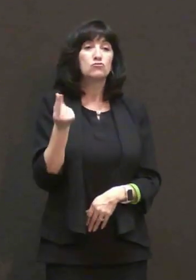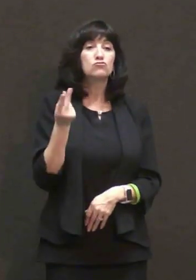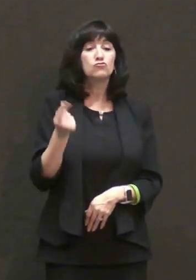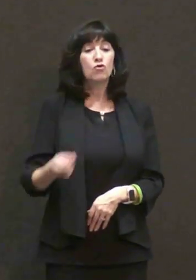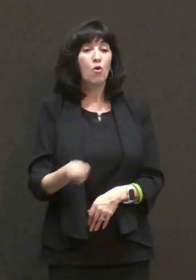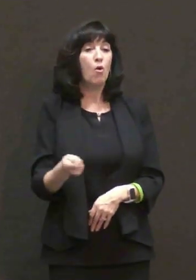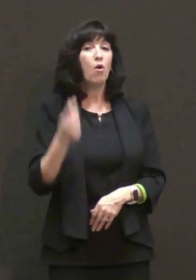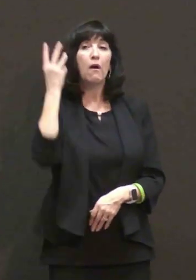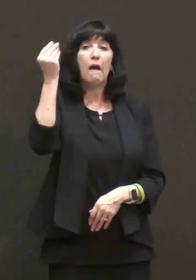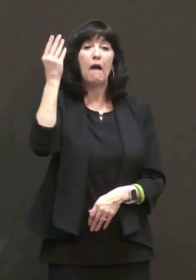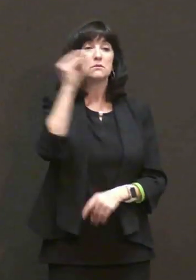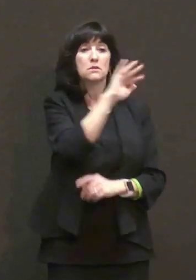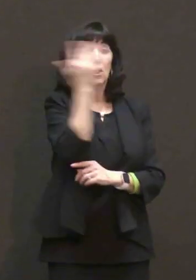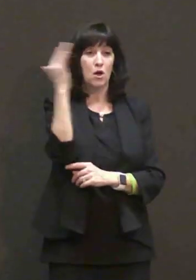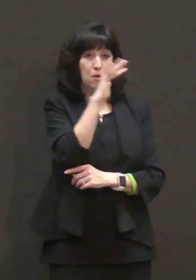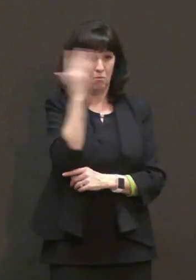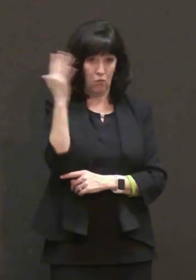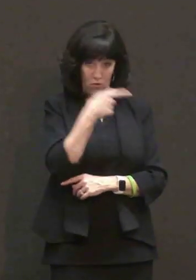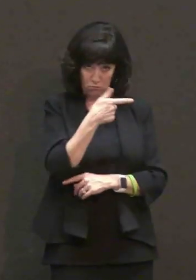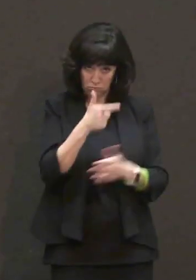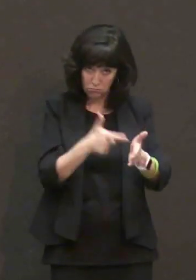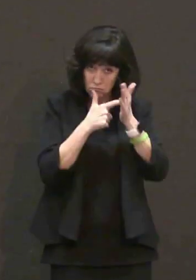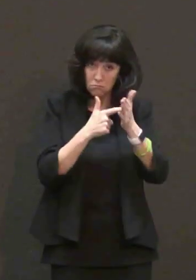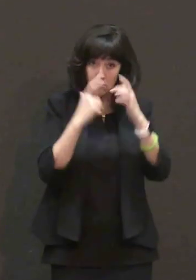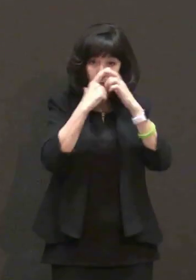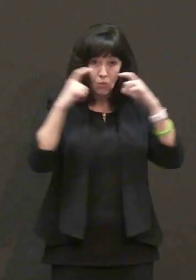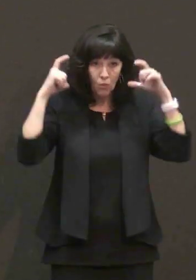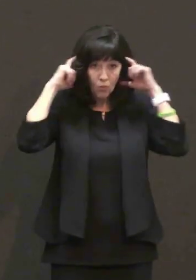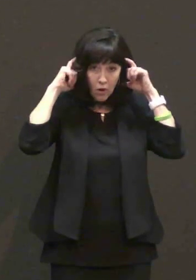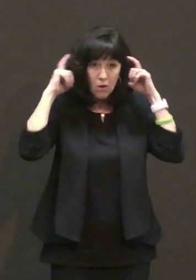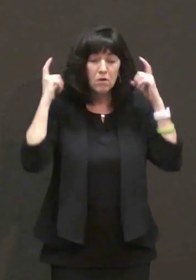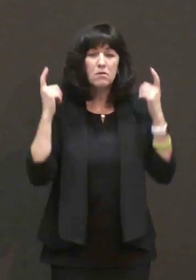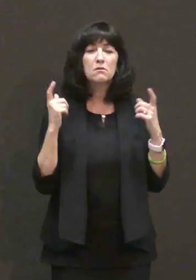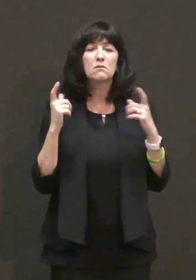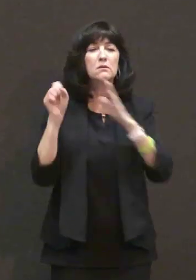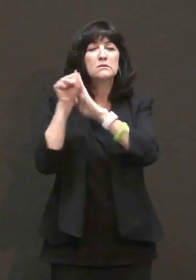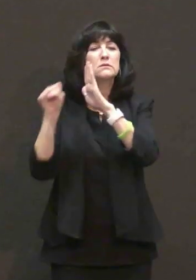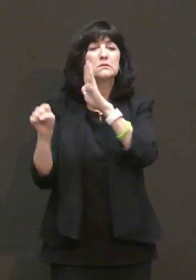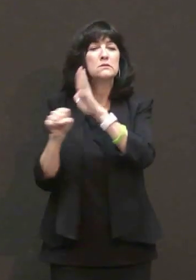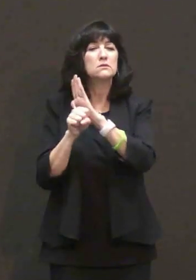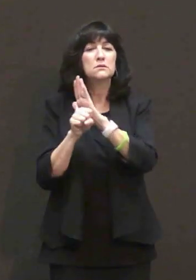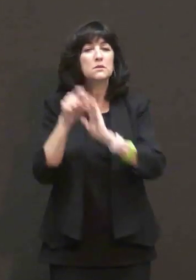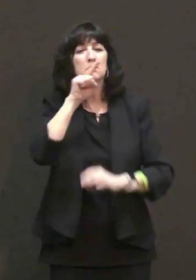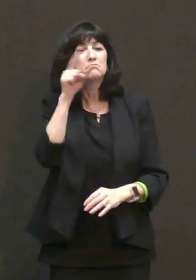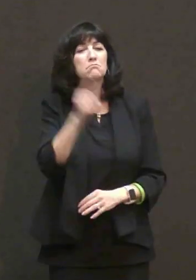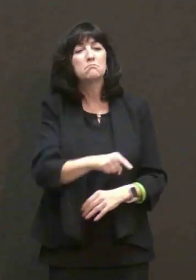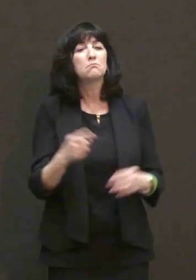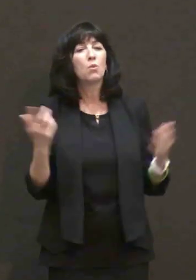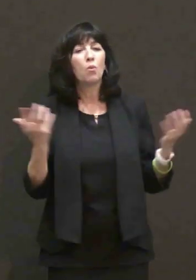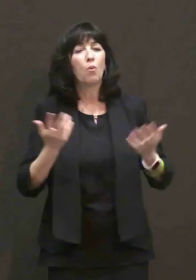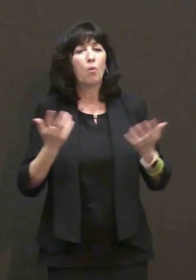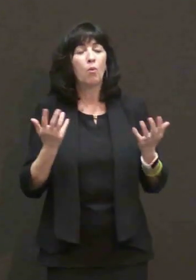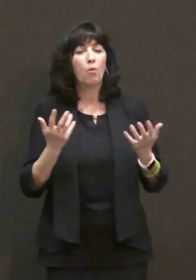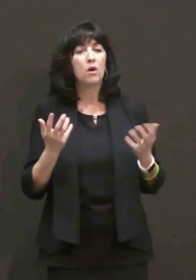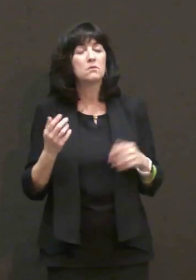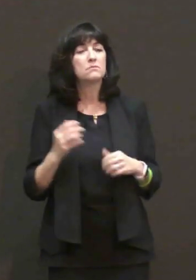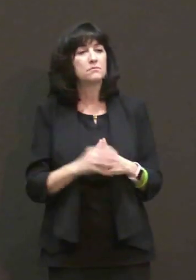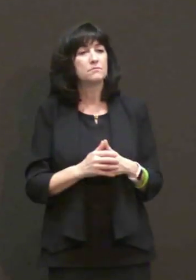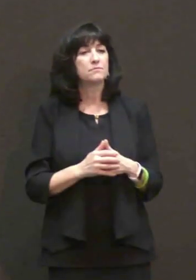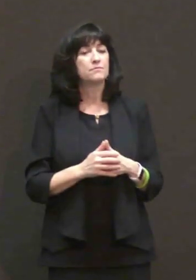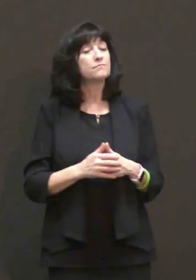in a park, should they be wearing them, or is there any guidance from the state yet on that? I would say a general